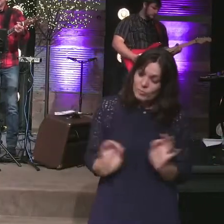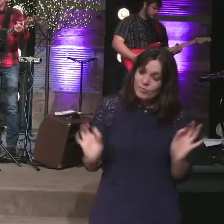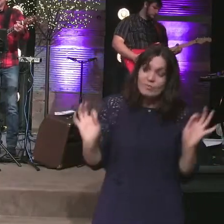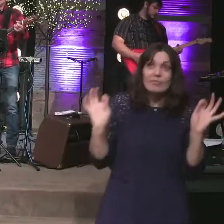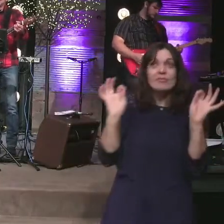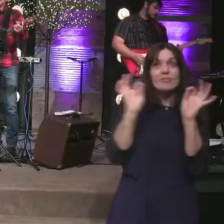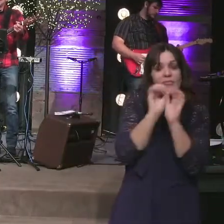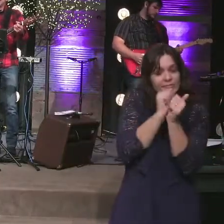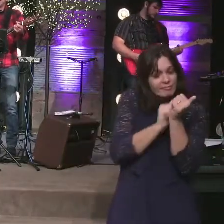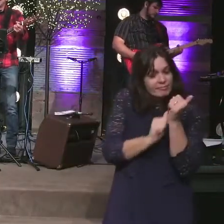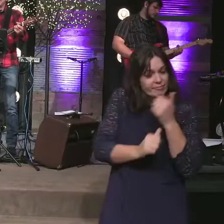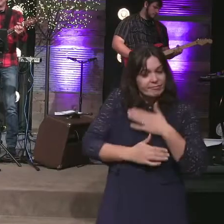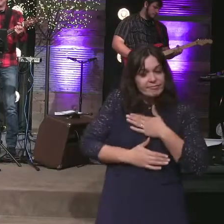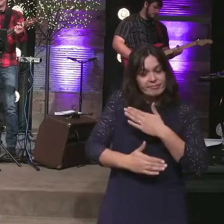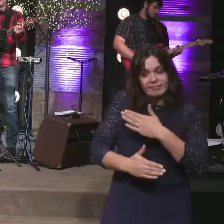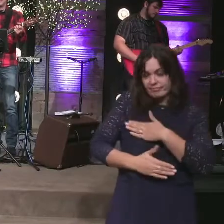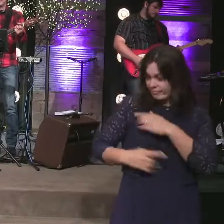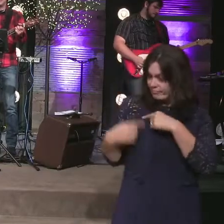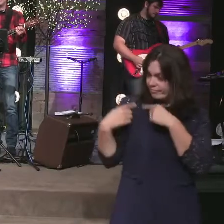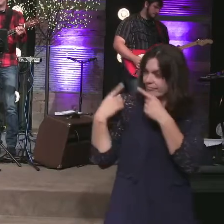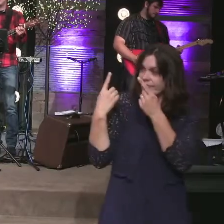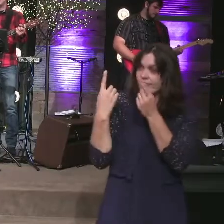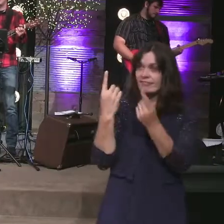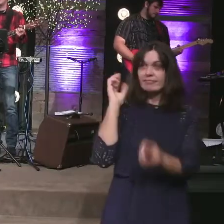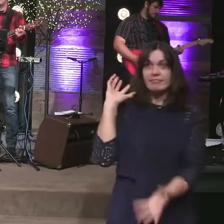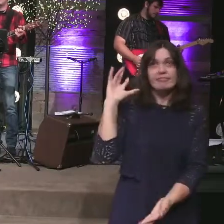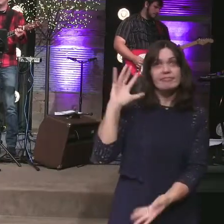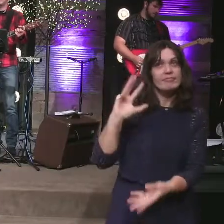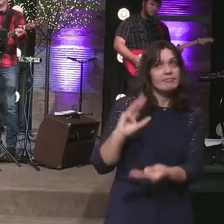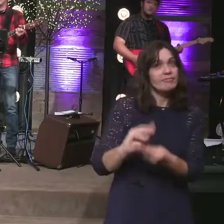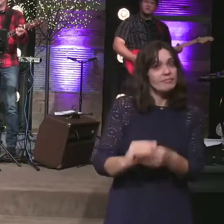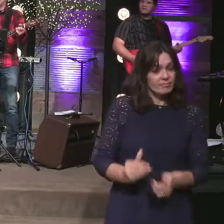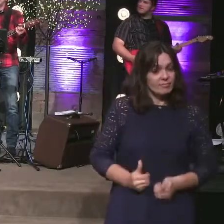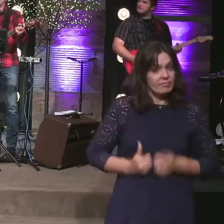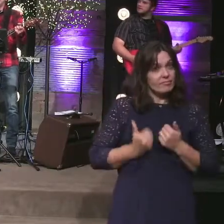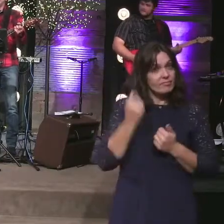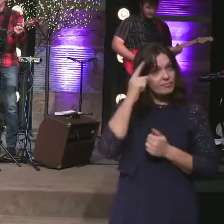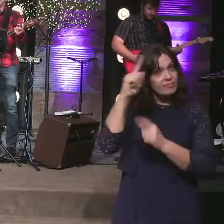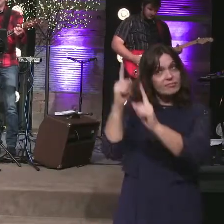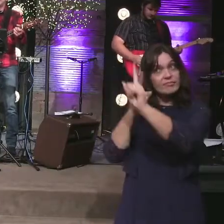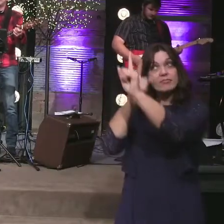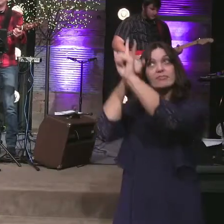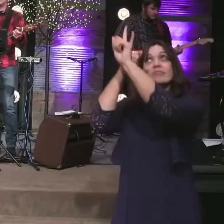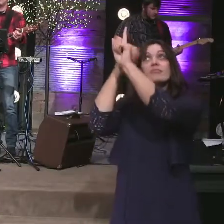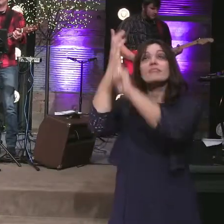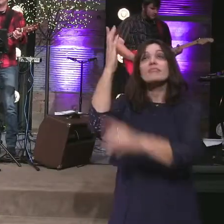worthy of every breath we could ever live for you.